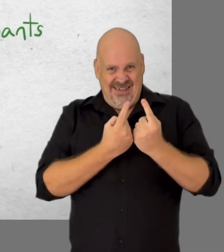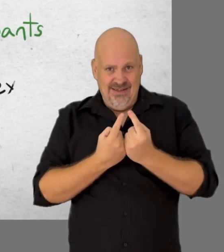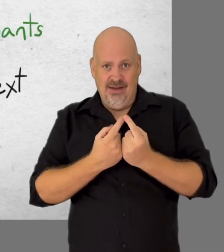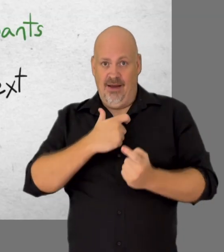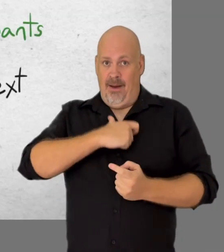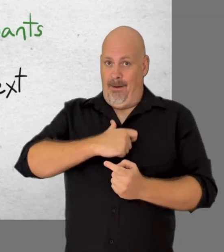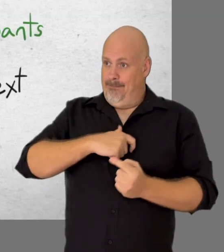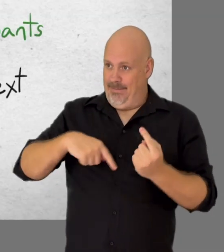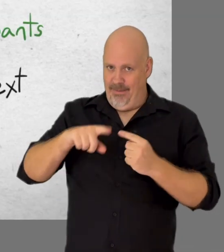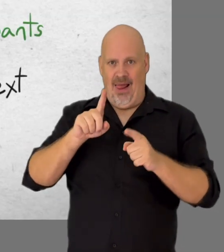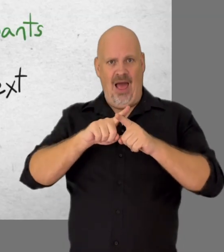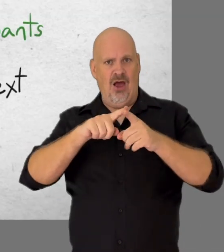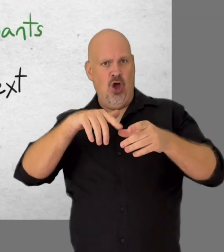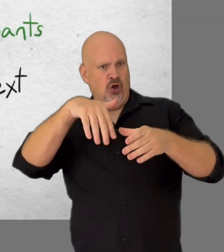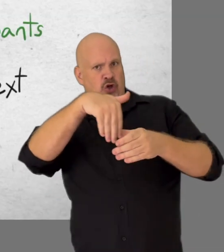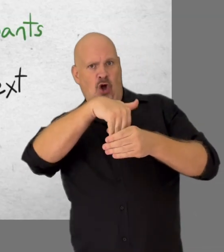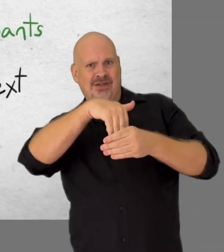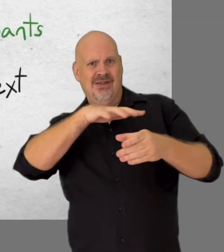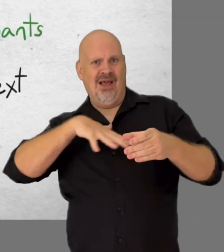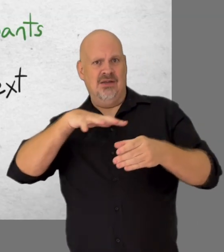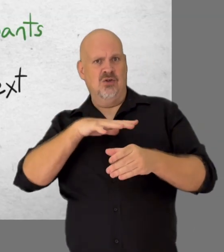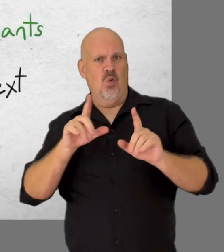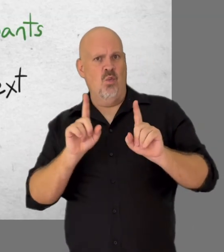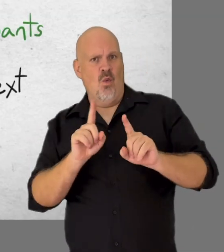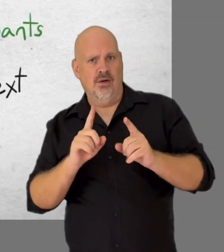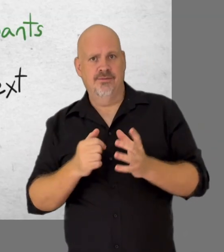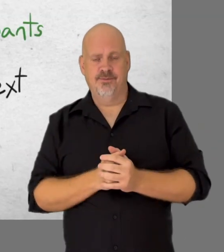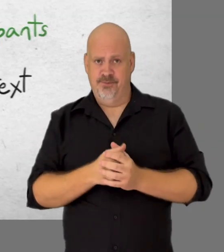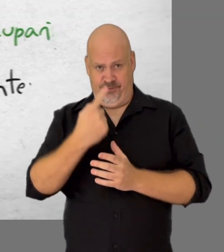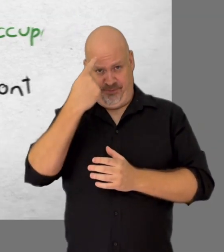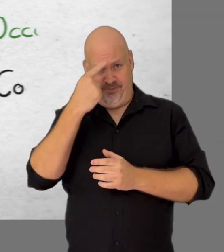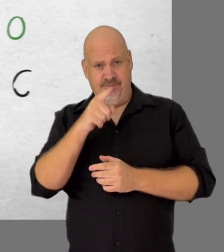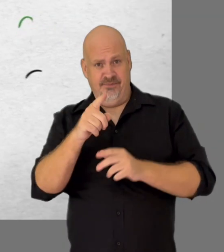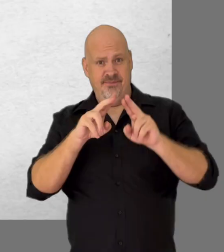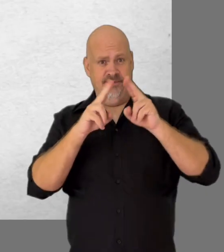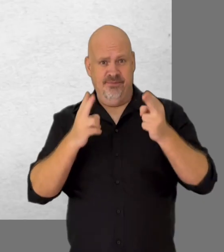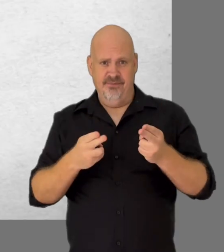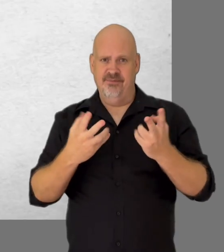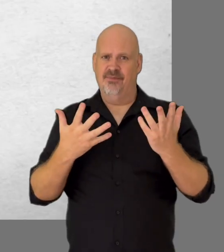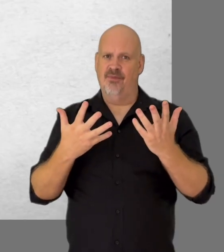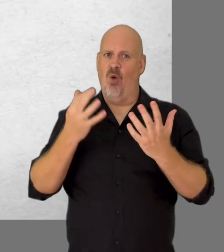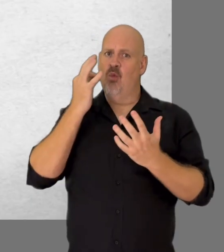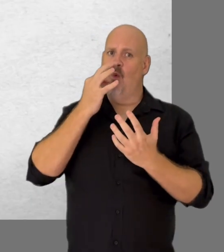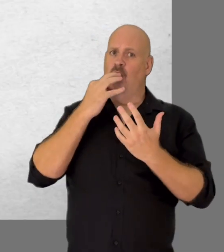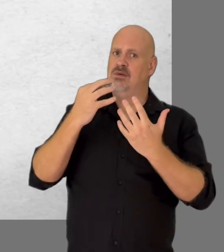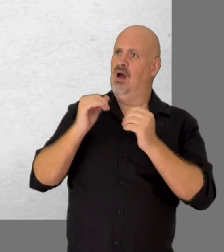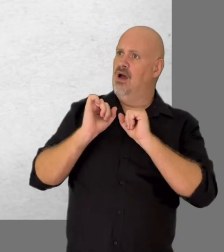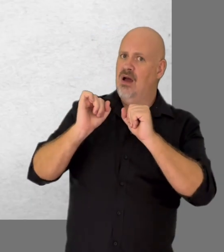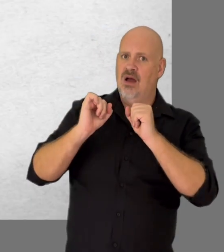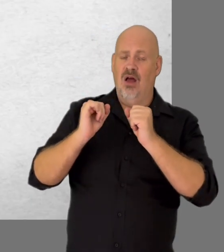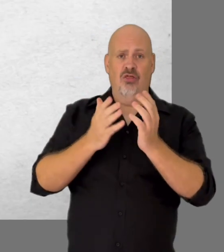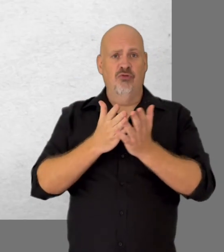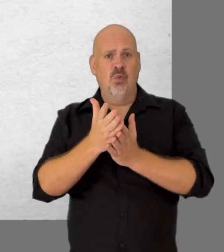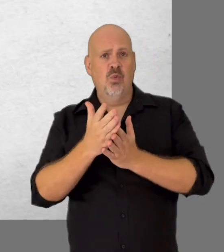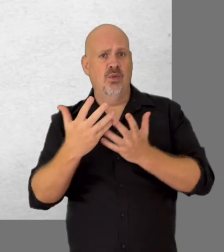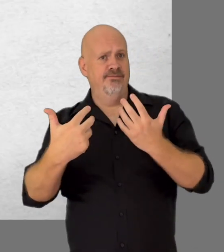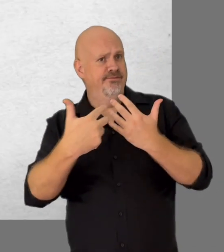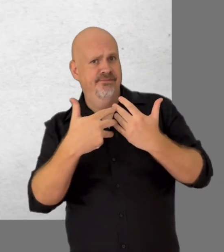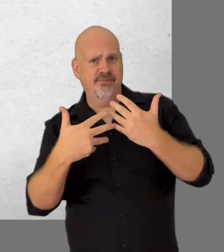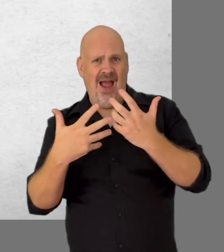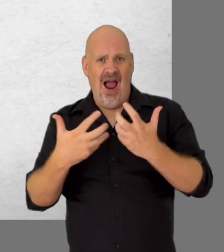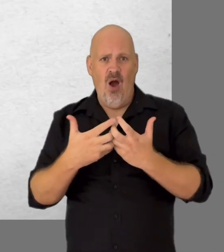its context, as all these factors are connected. Try to stop any excess water getting into your home, from the